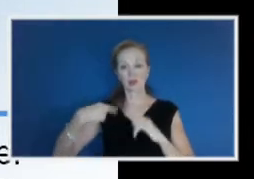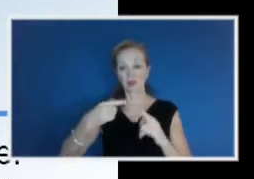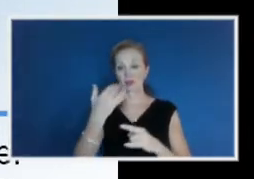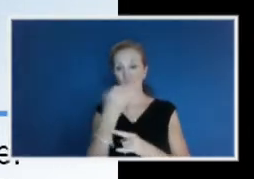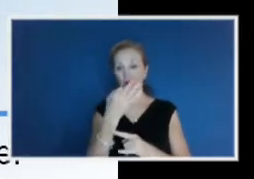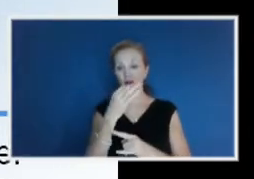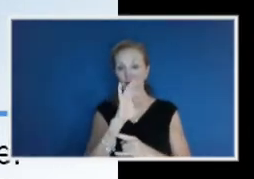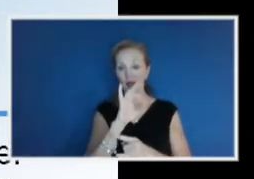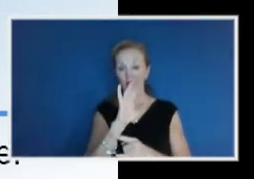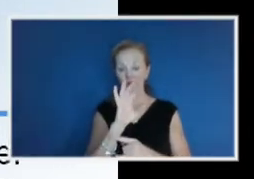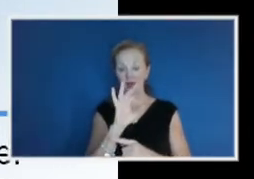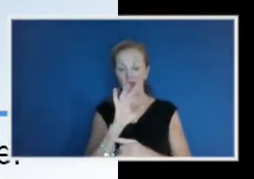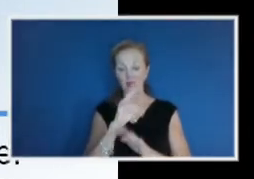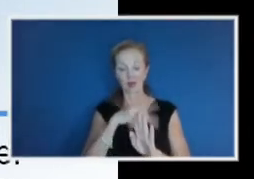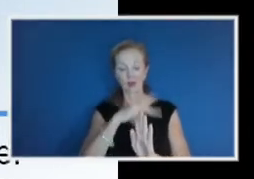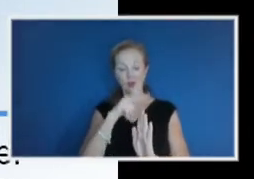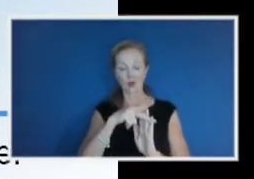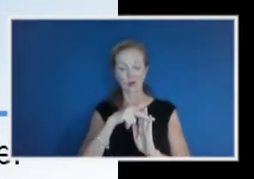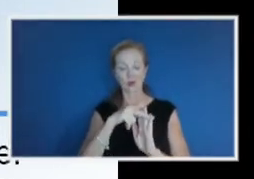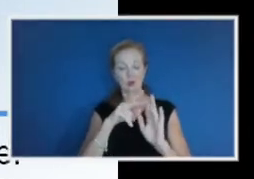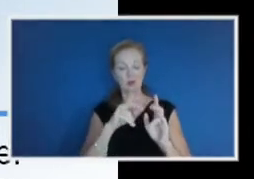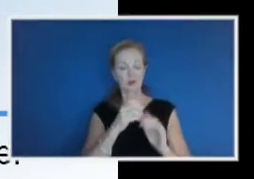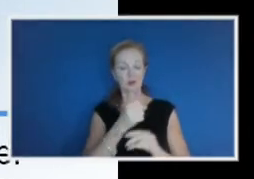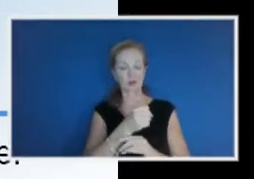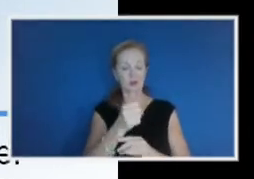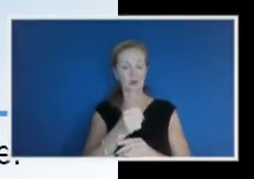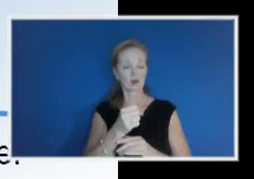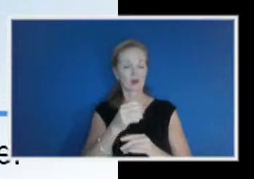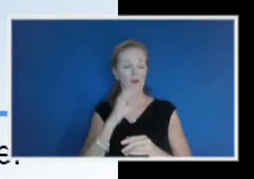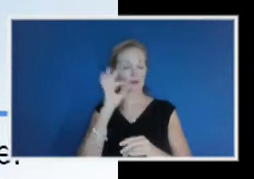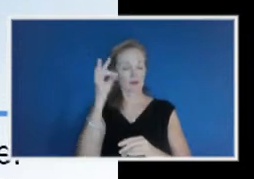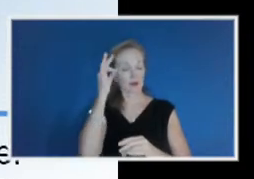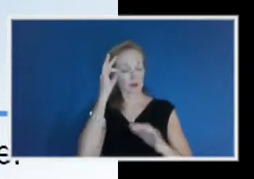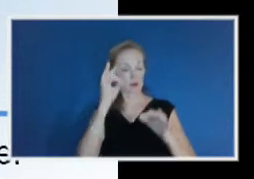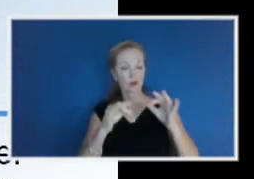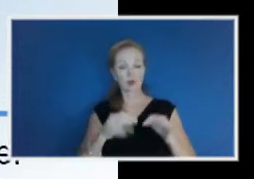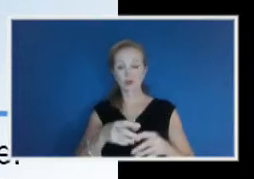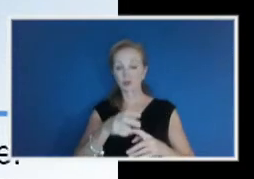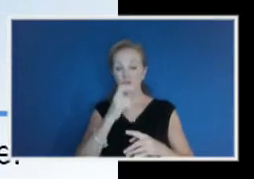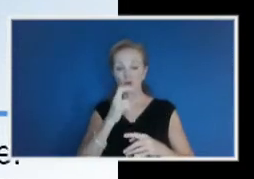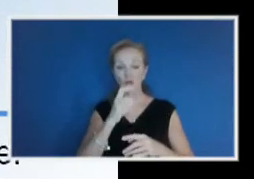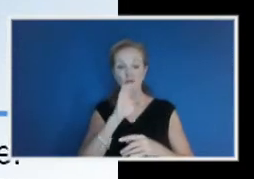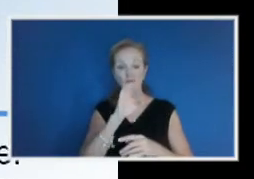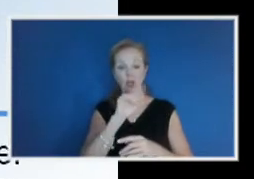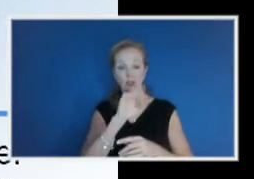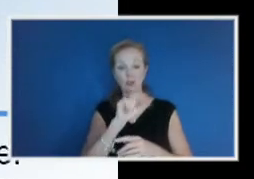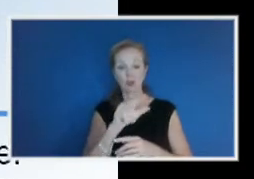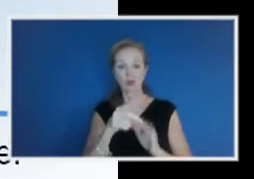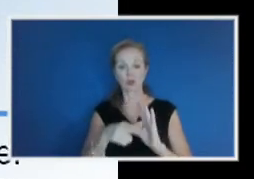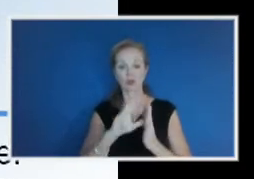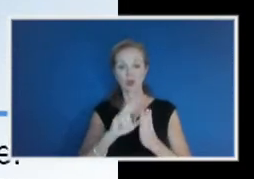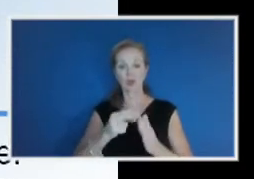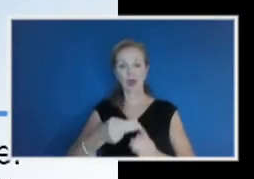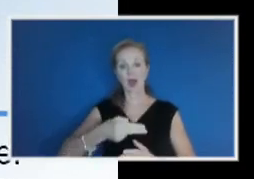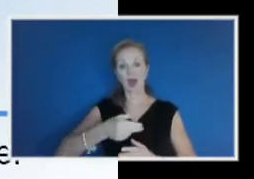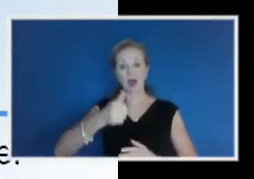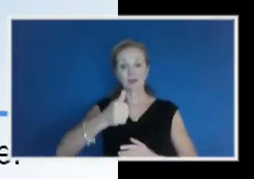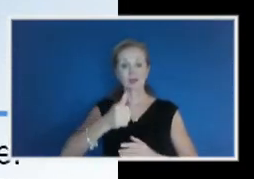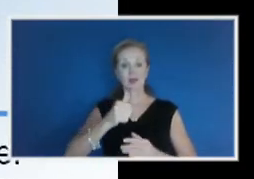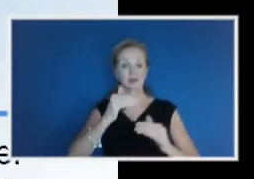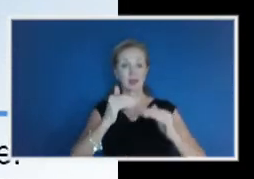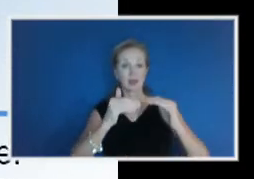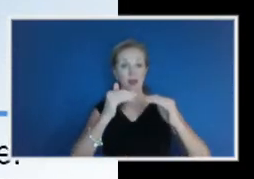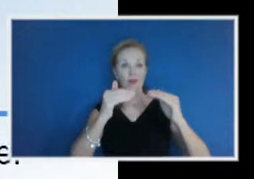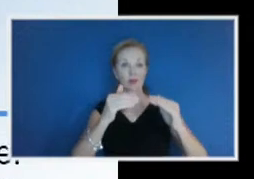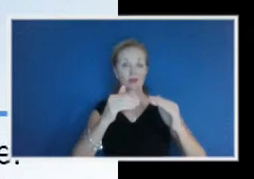these programs have been subject in federal court to what's called strict constitutional review. It is the highest level of judicial review